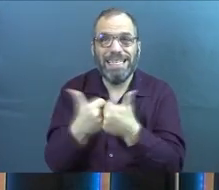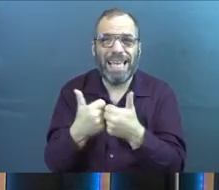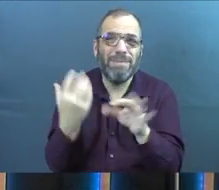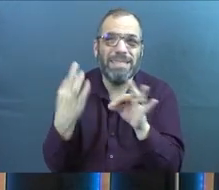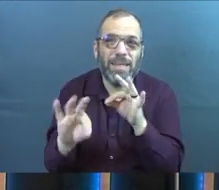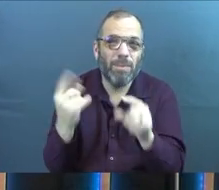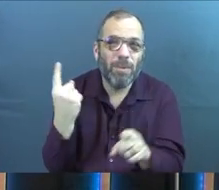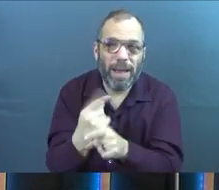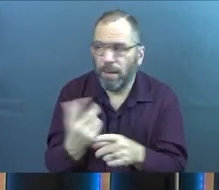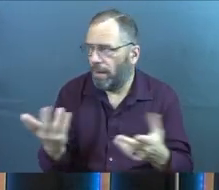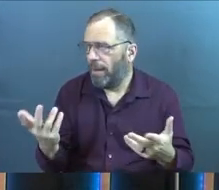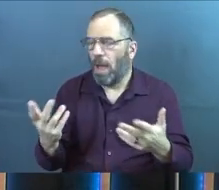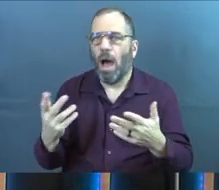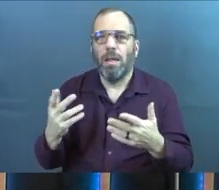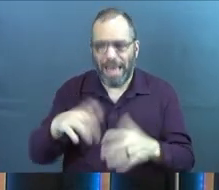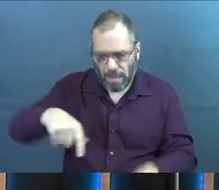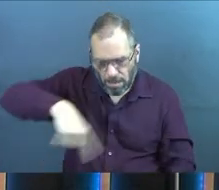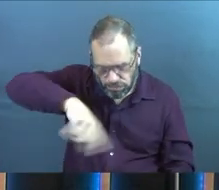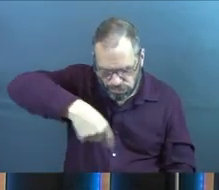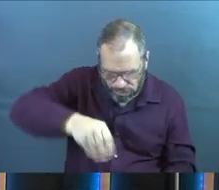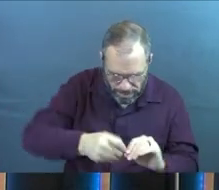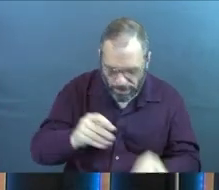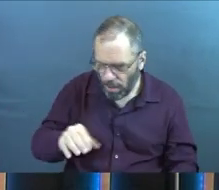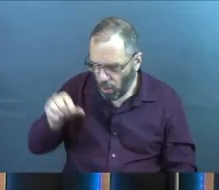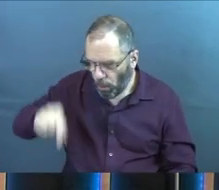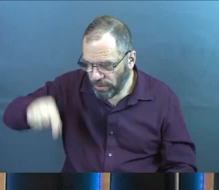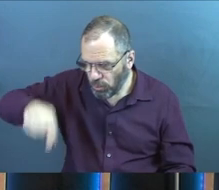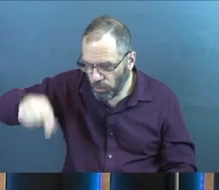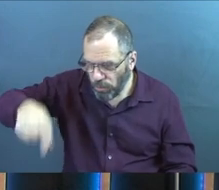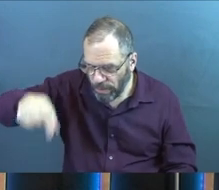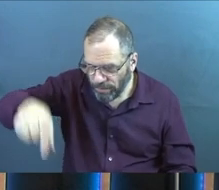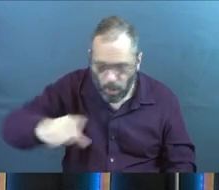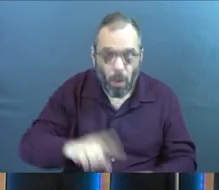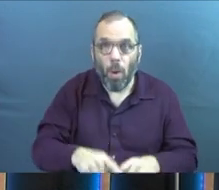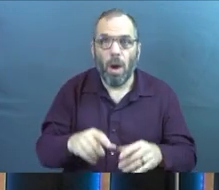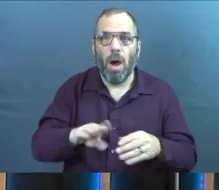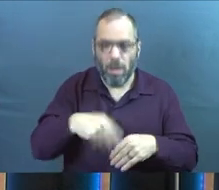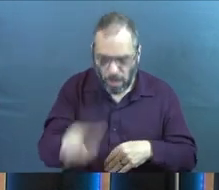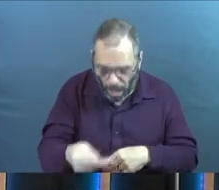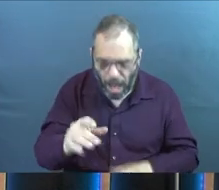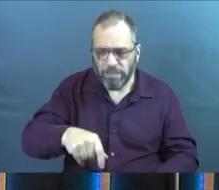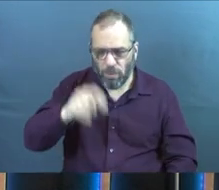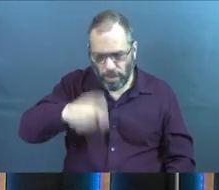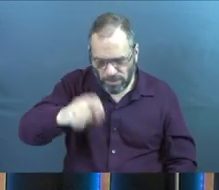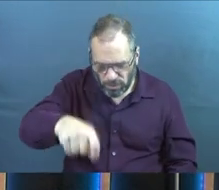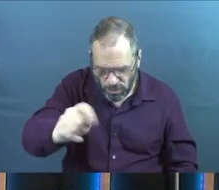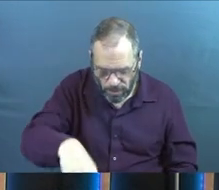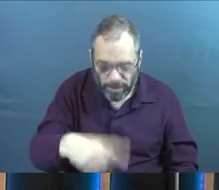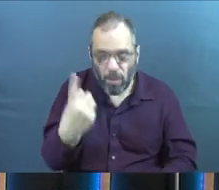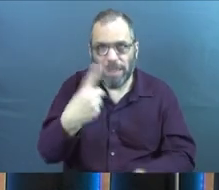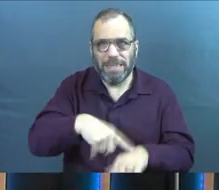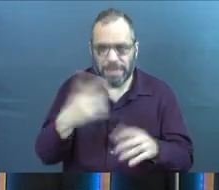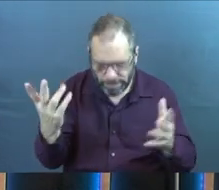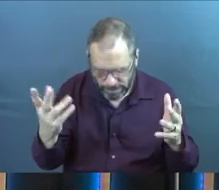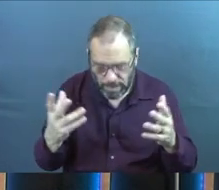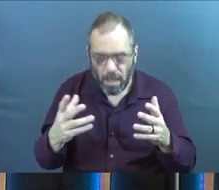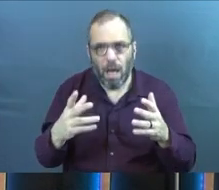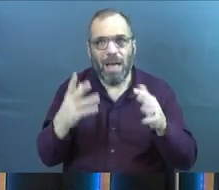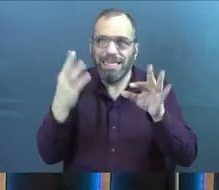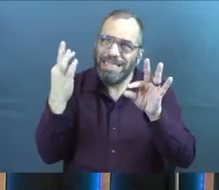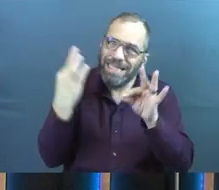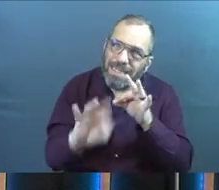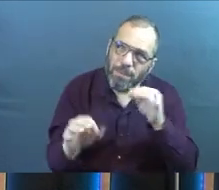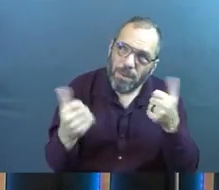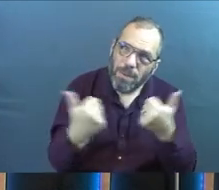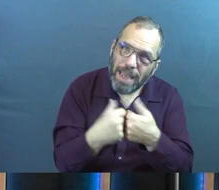are pretty simple, right? It's like, hey, spin the dial, get a number, move that many spaces, you know, or lay the card, move that many spaces, do this one thing. Very